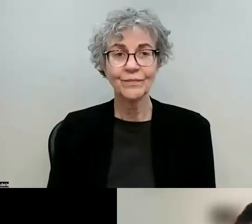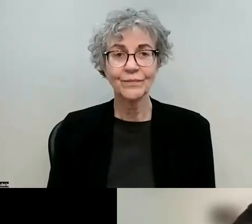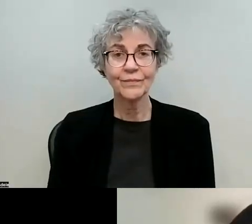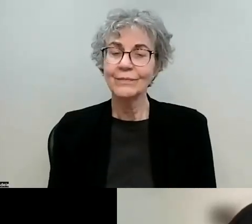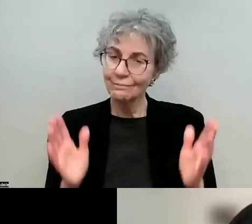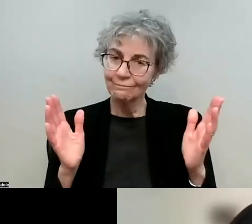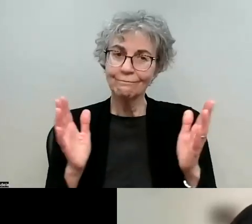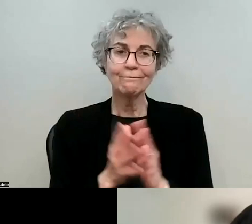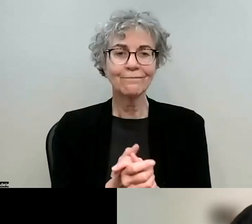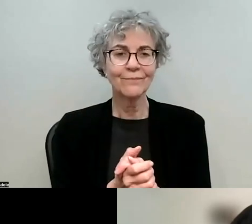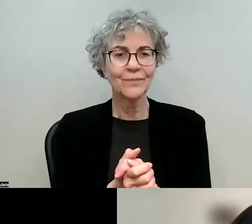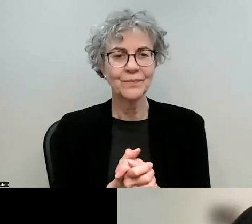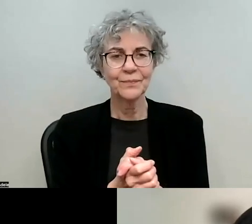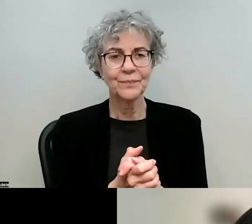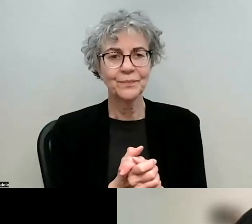Okay.